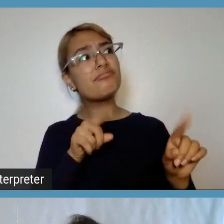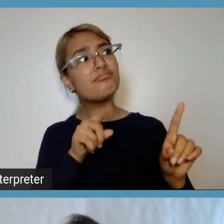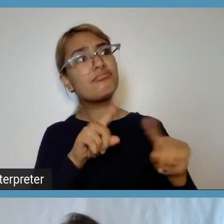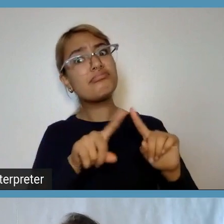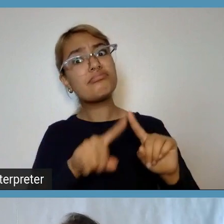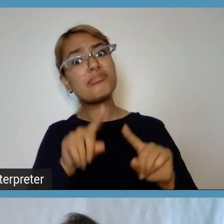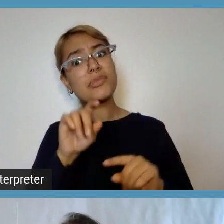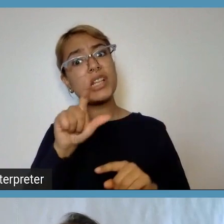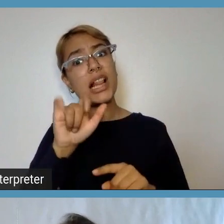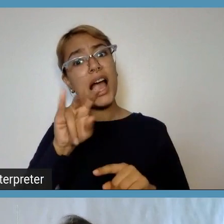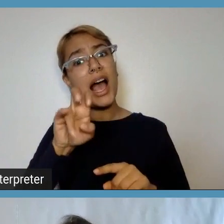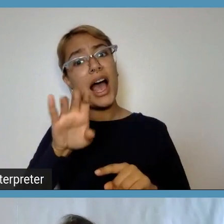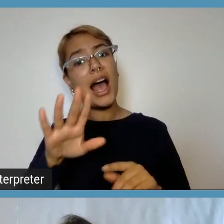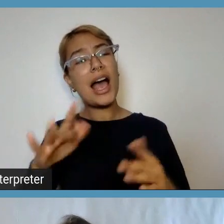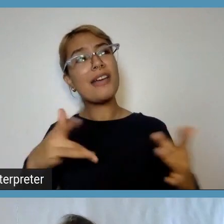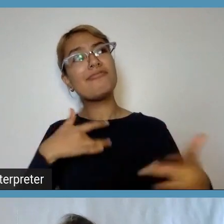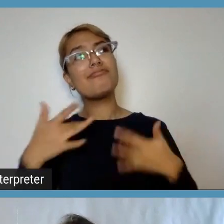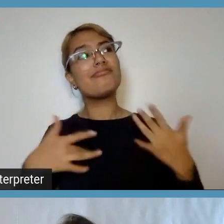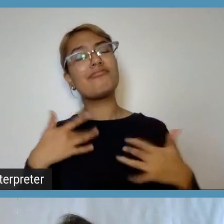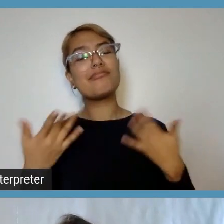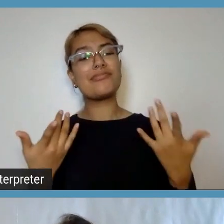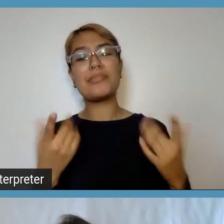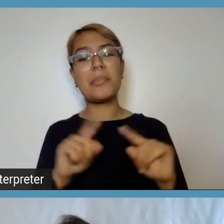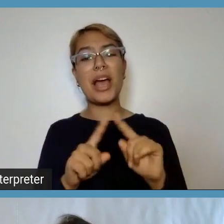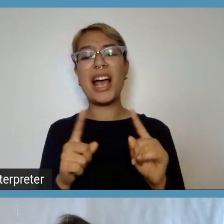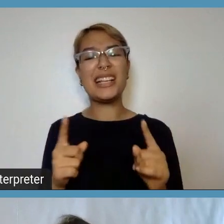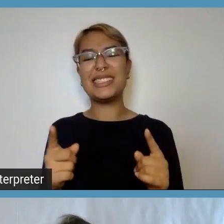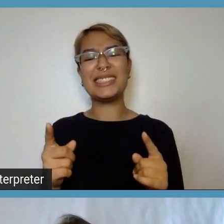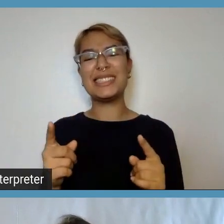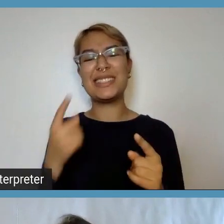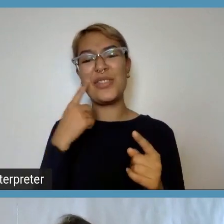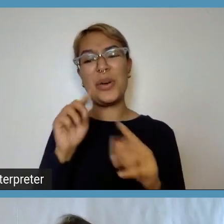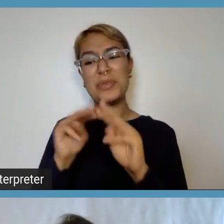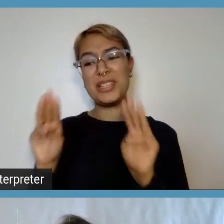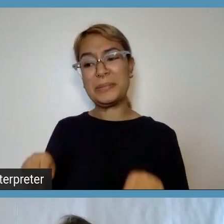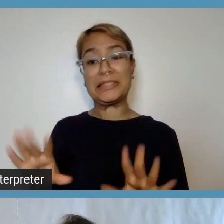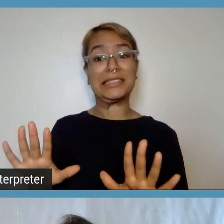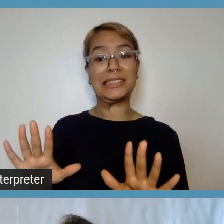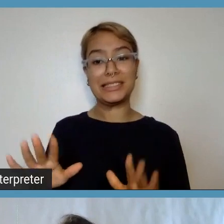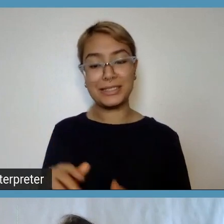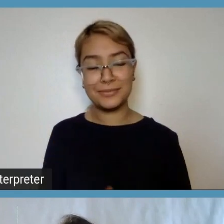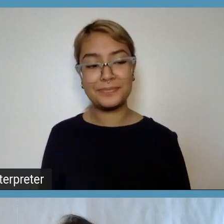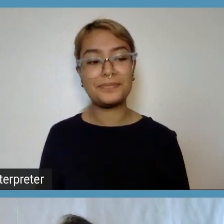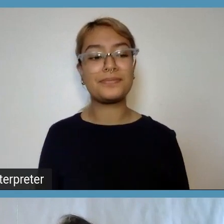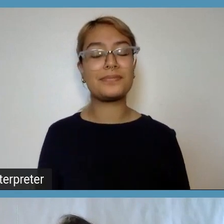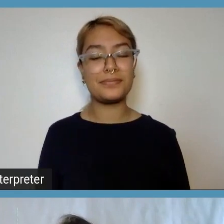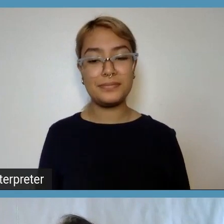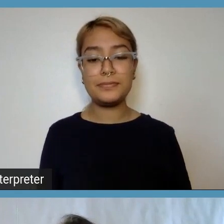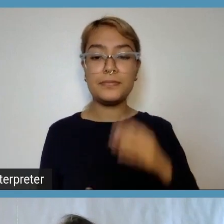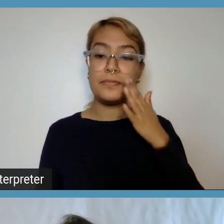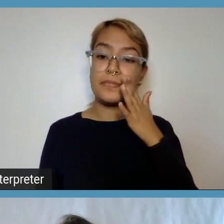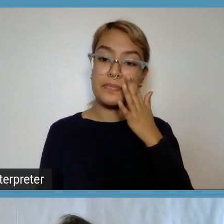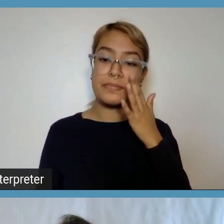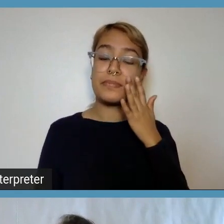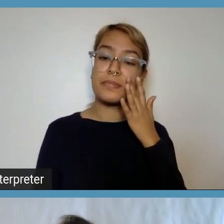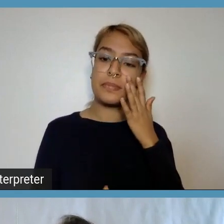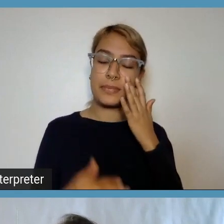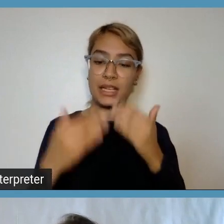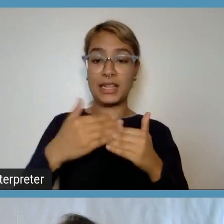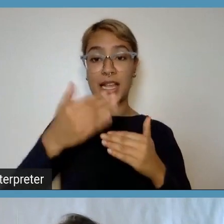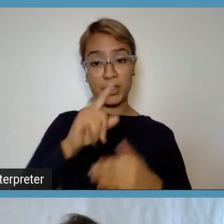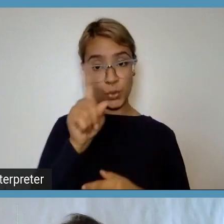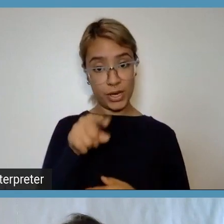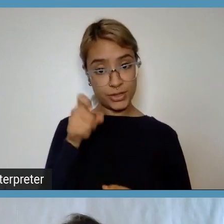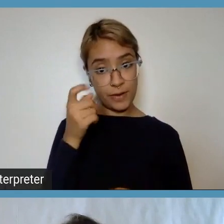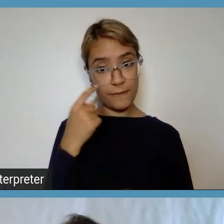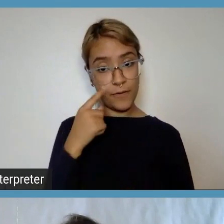and the likes floating up and all that stuff. So I see the value. So this next one is for both of you. And it's